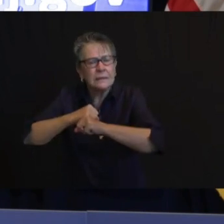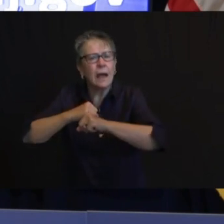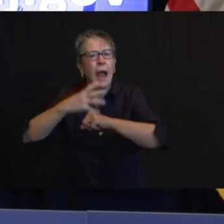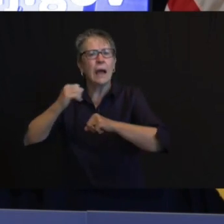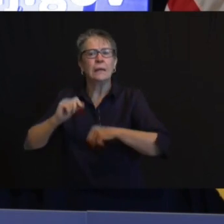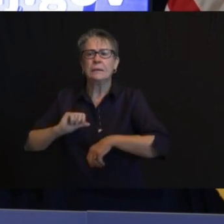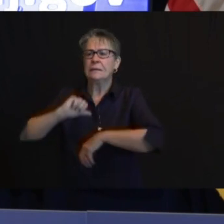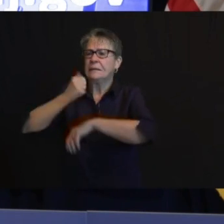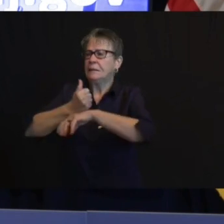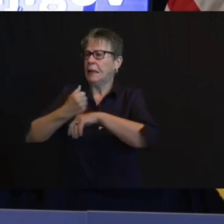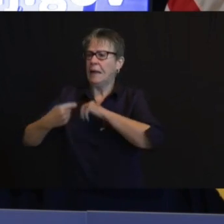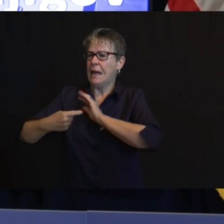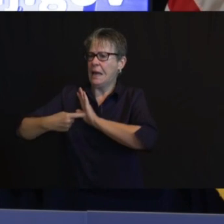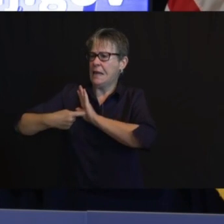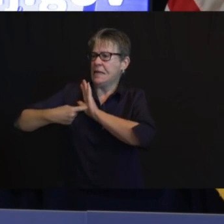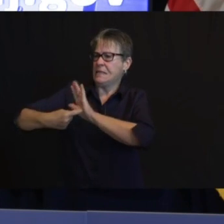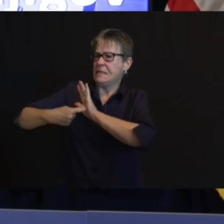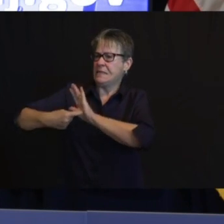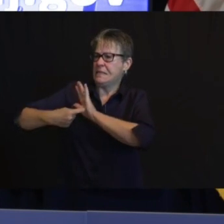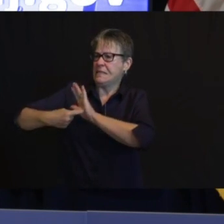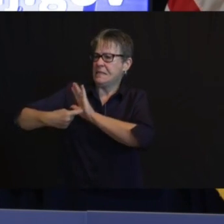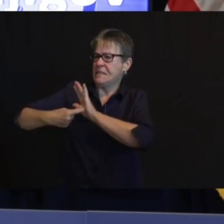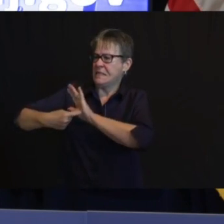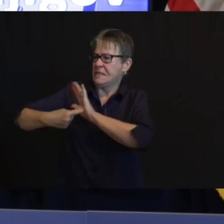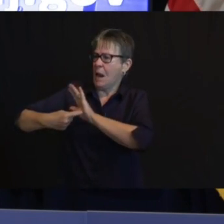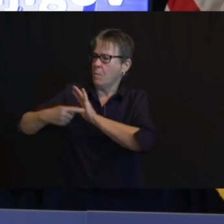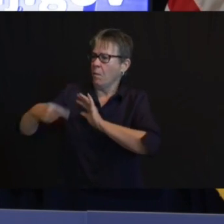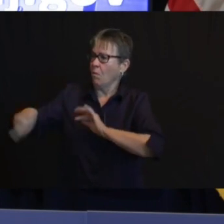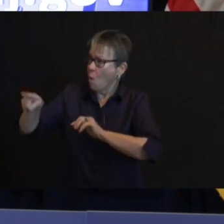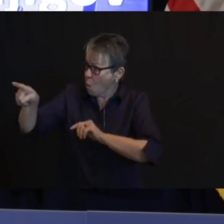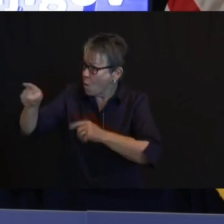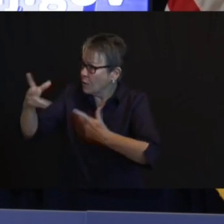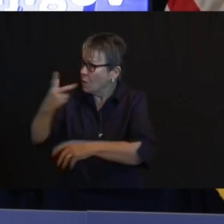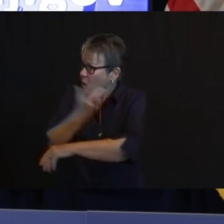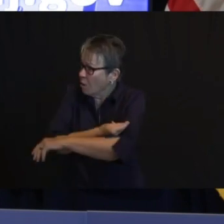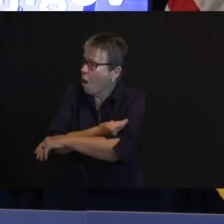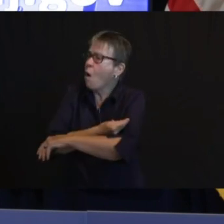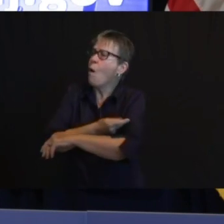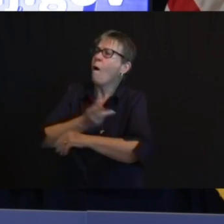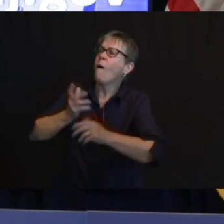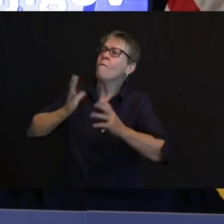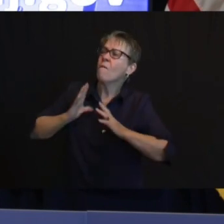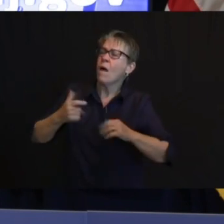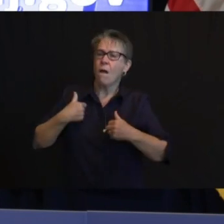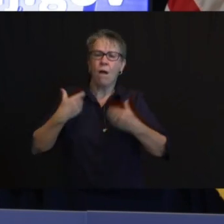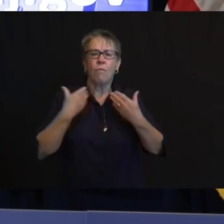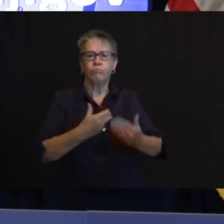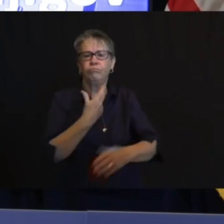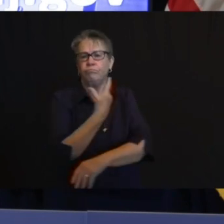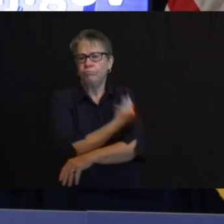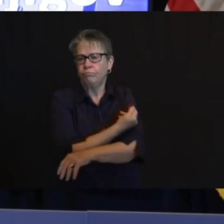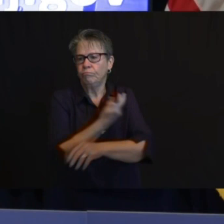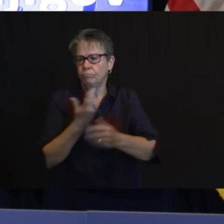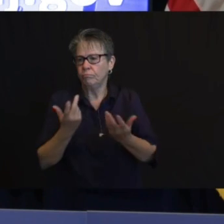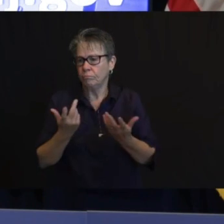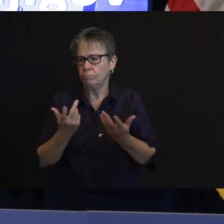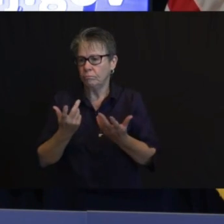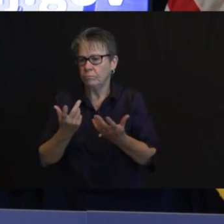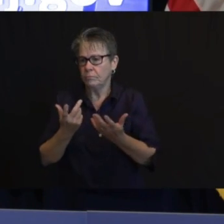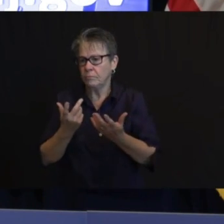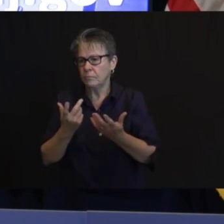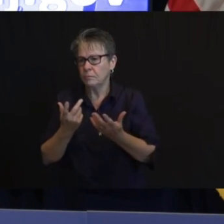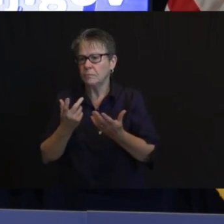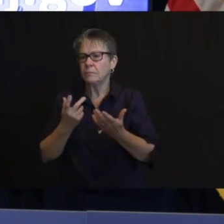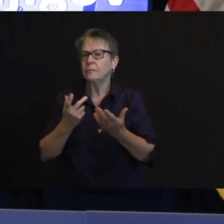us. Eventually, once the general public is vaccinated, we will be able to build immunity to COVID-19 in